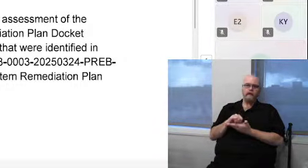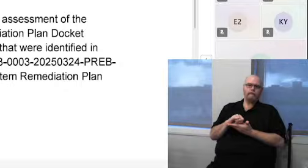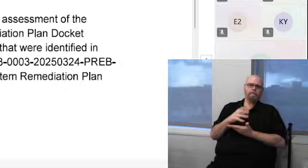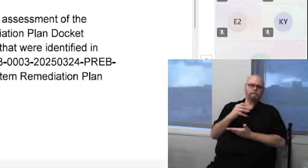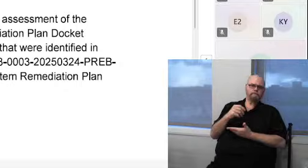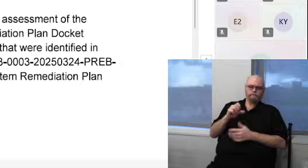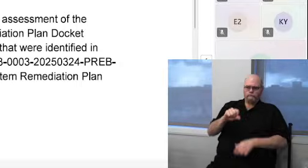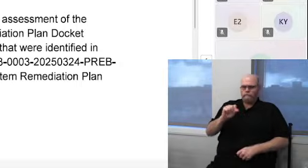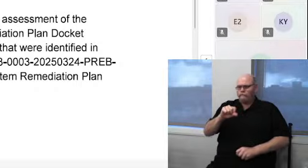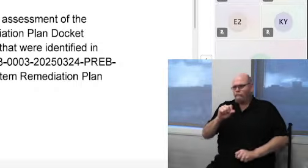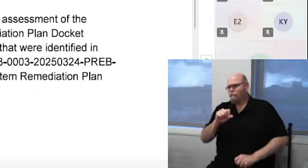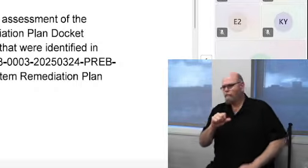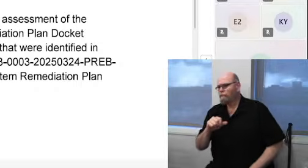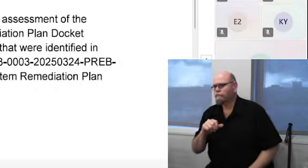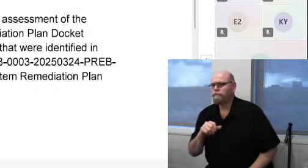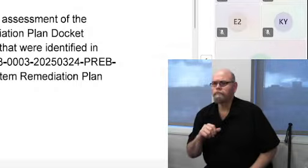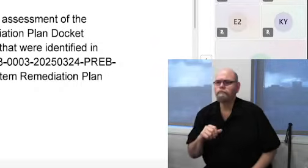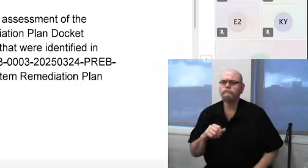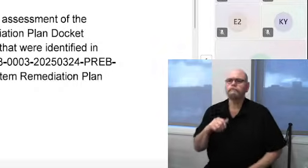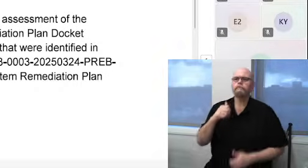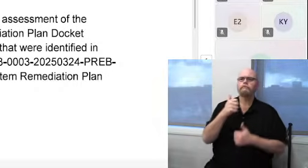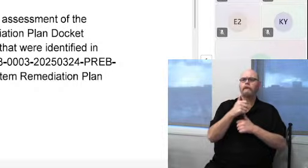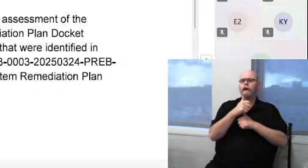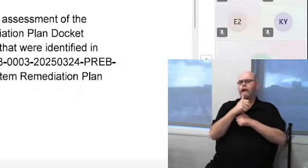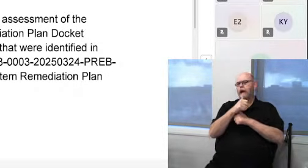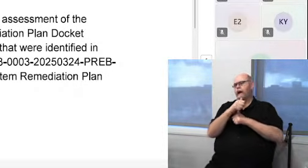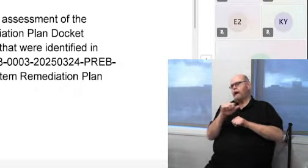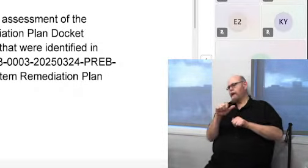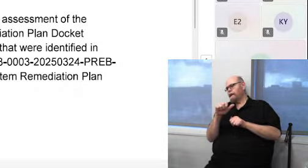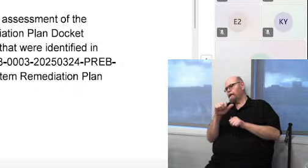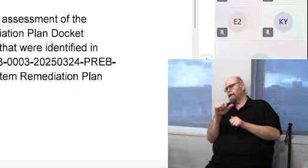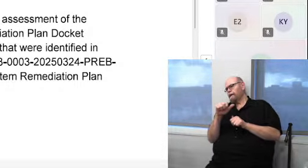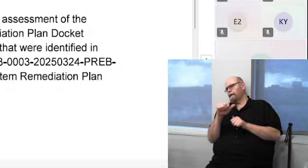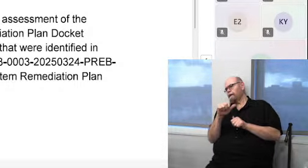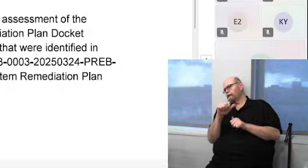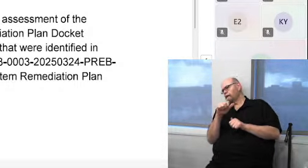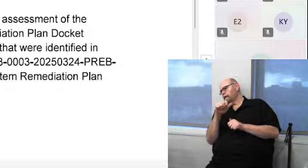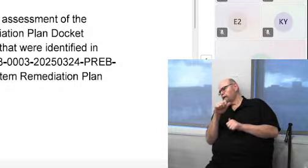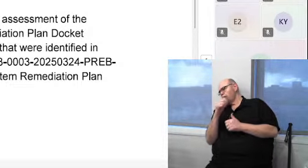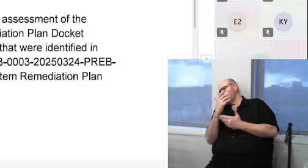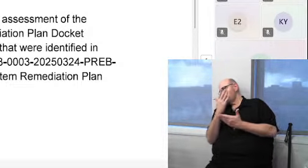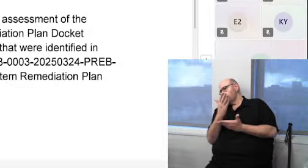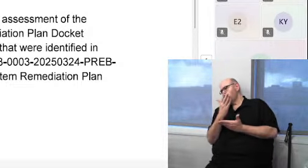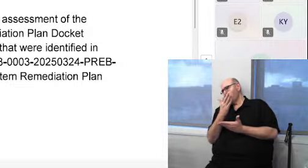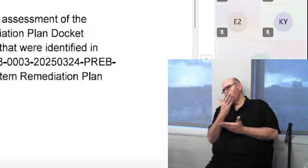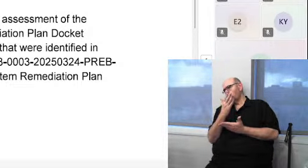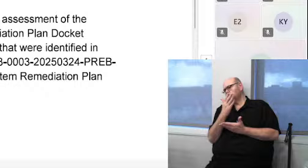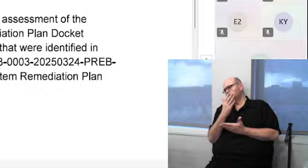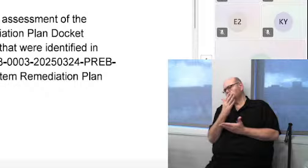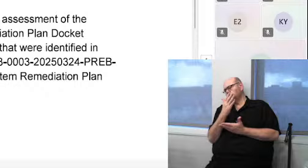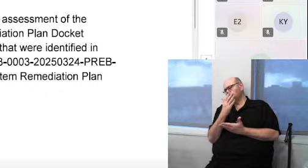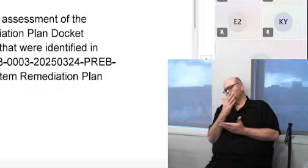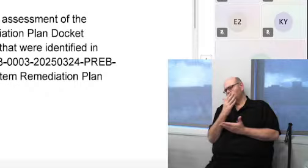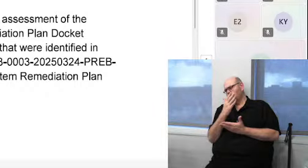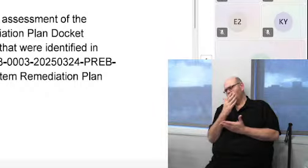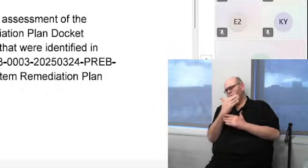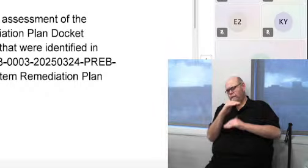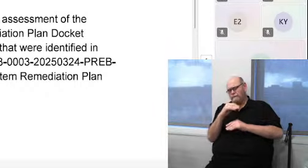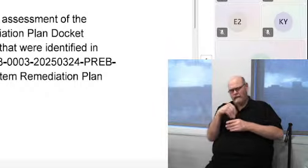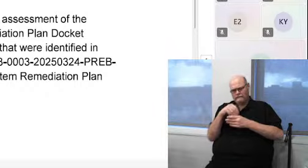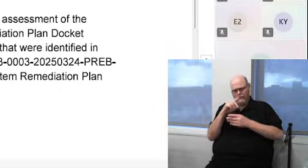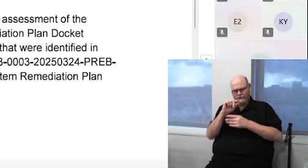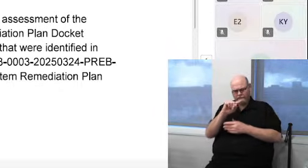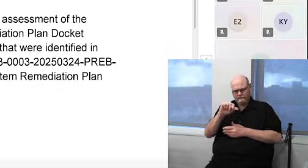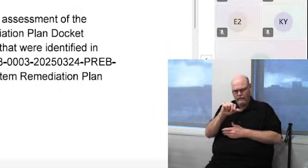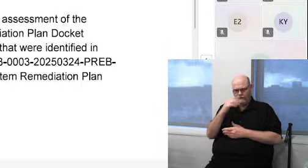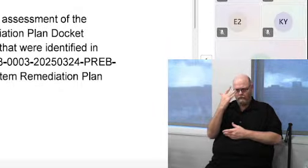Yeah. Are there any proposed investments in the rate case to allow Luma to address those limitations in data?